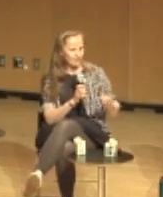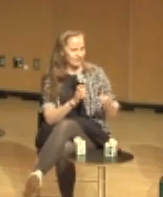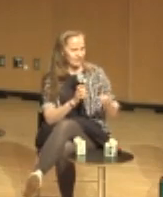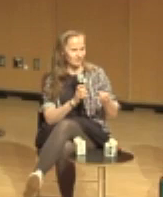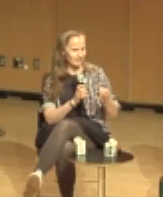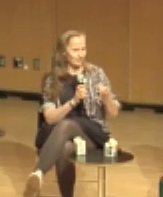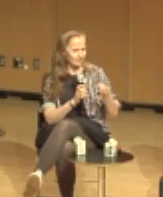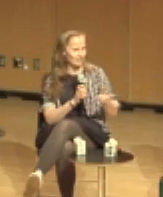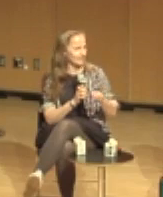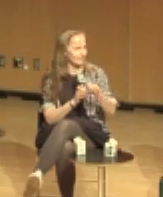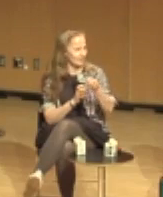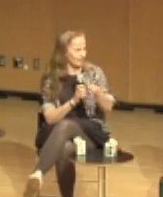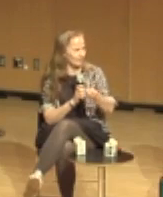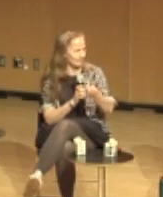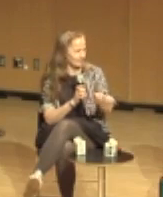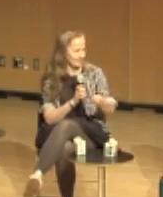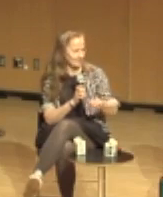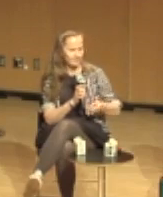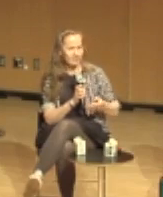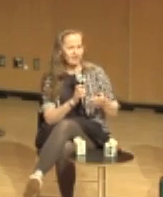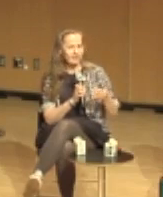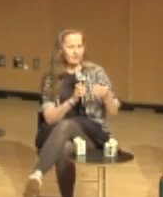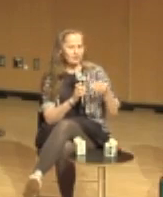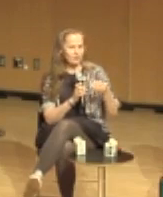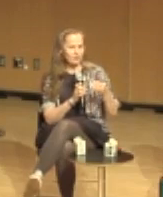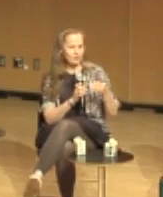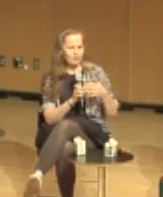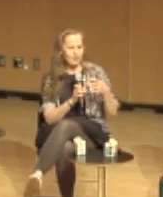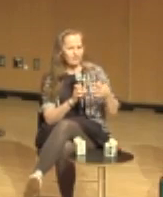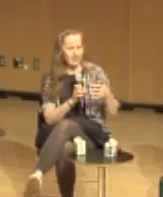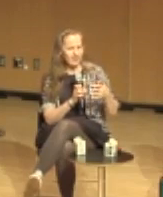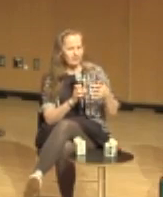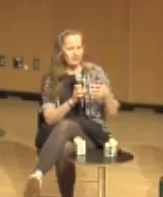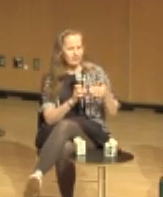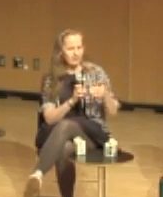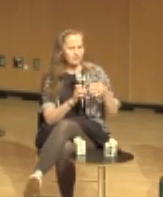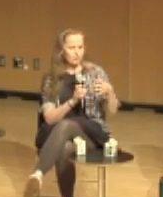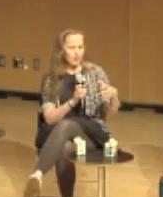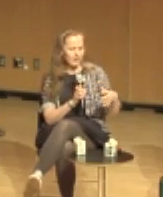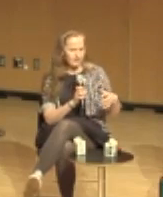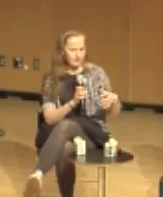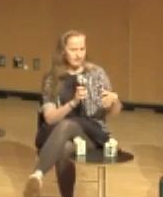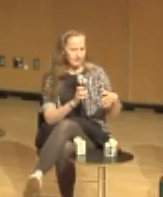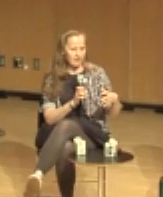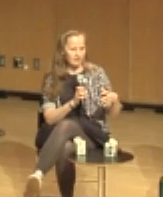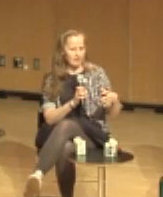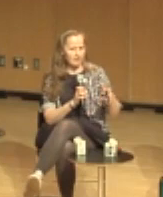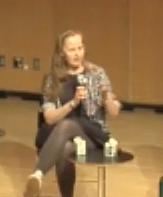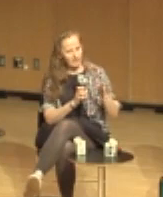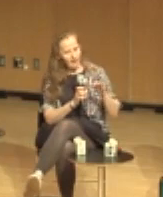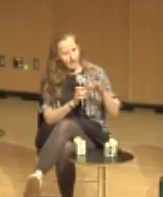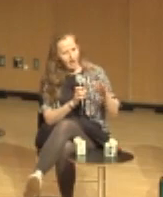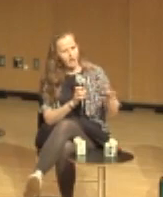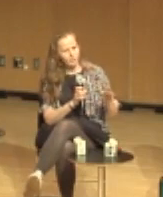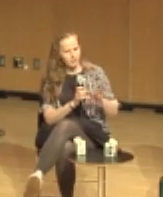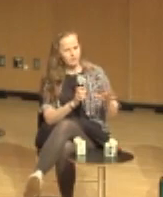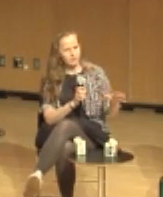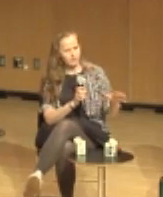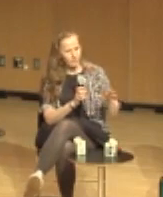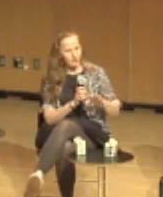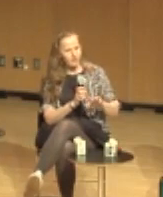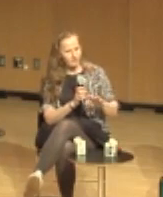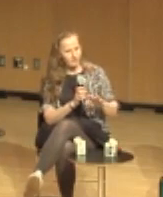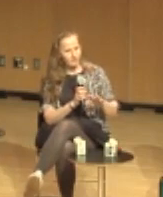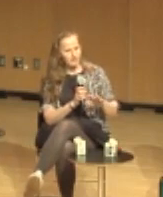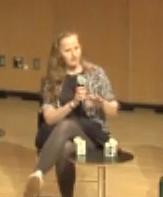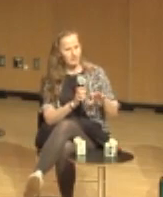a strong sense of needing freedom and all of these things so so all of that but so why does it not and I I wonder